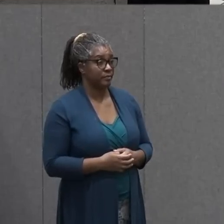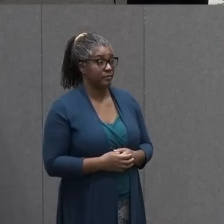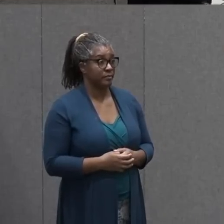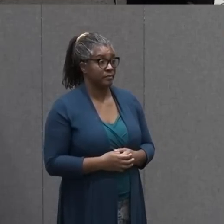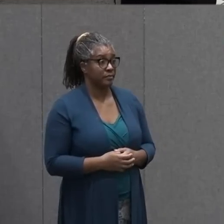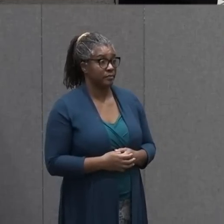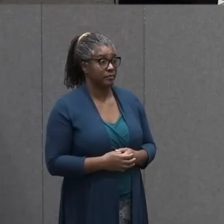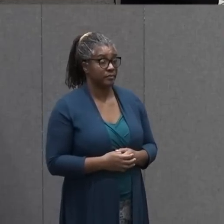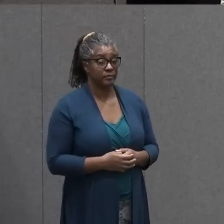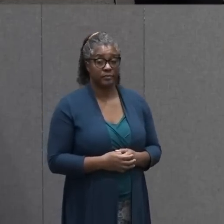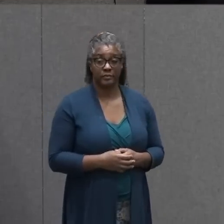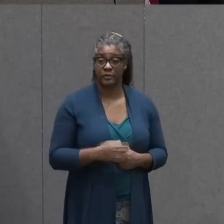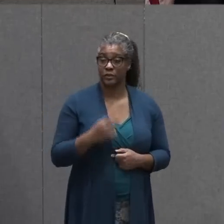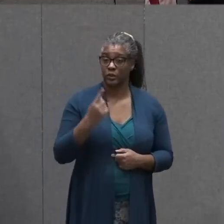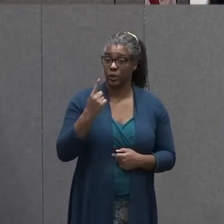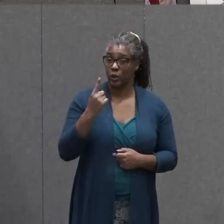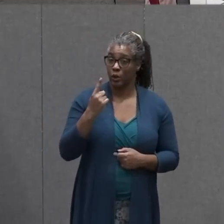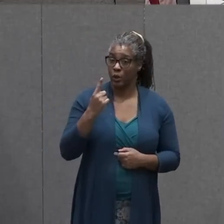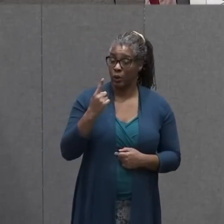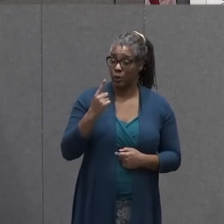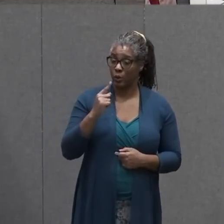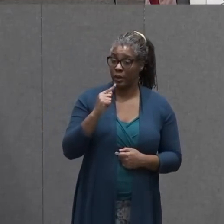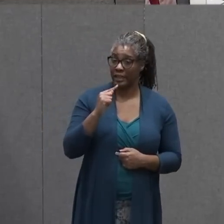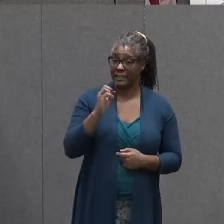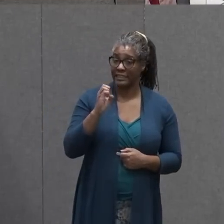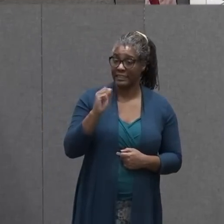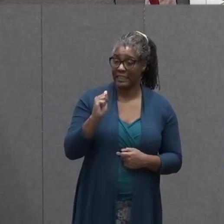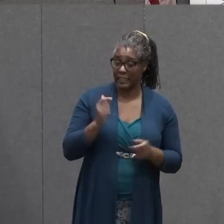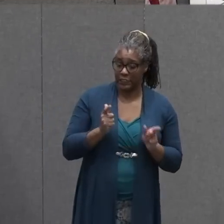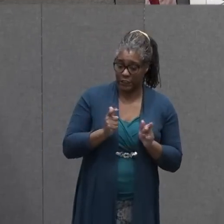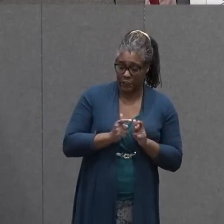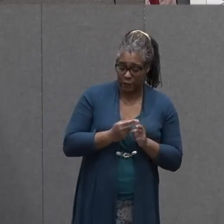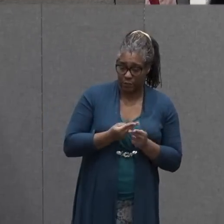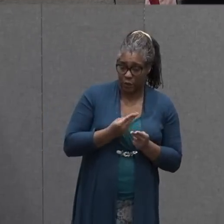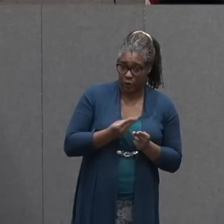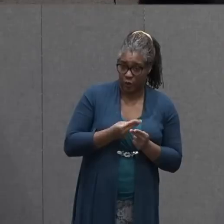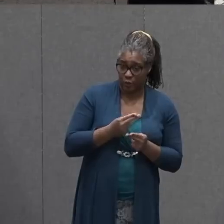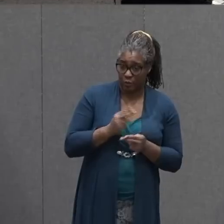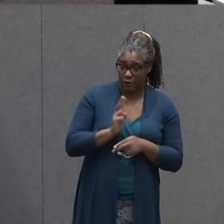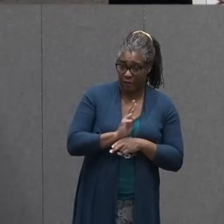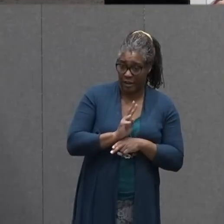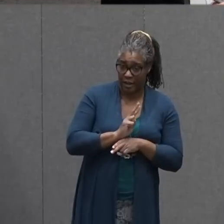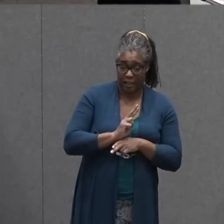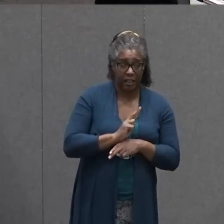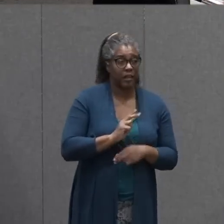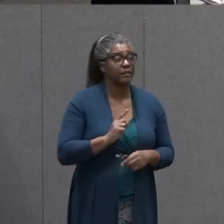And then 1 teaspoon of vanilla. 1 teaspoon of vanilla. Perfect.